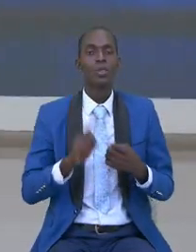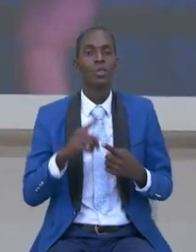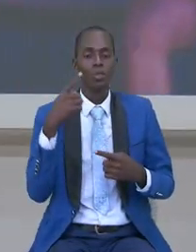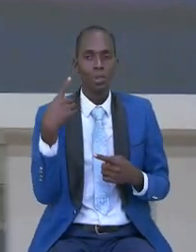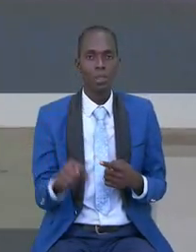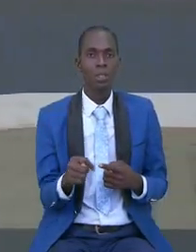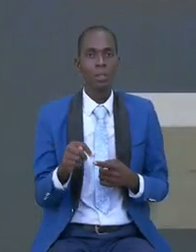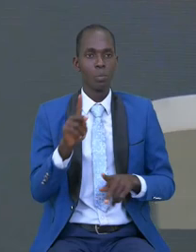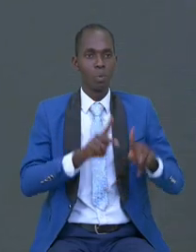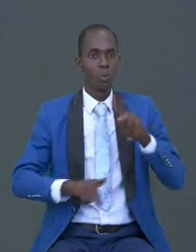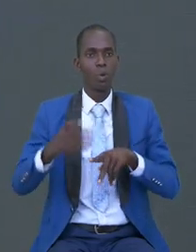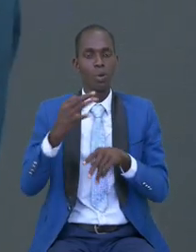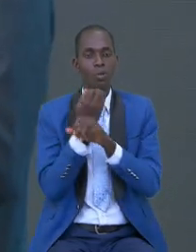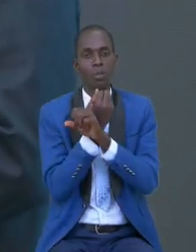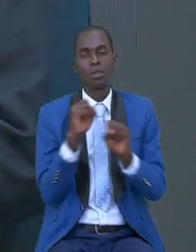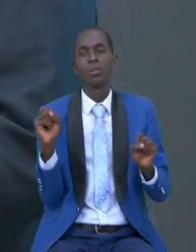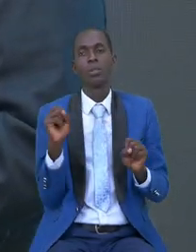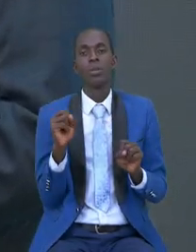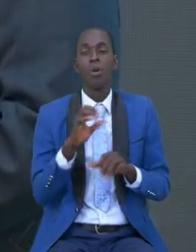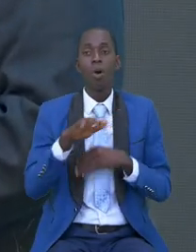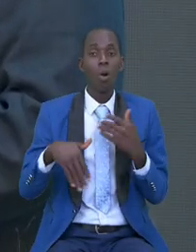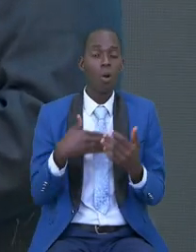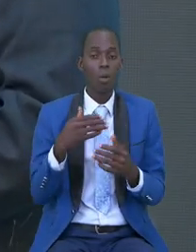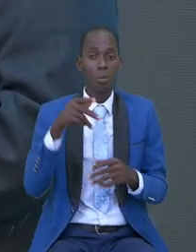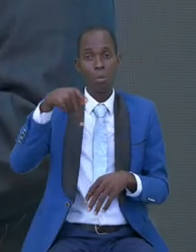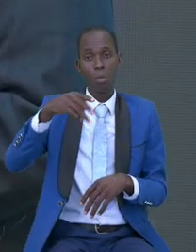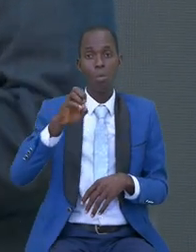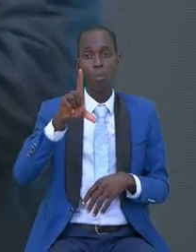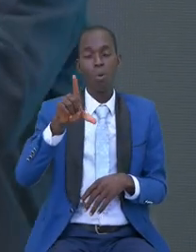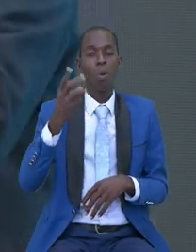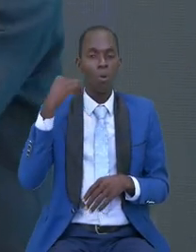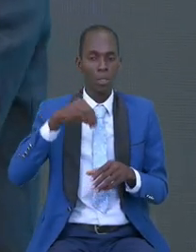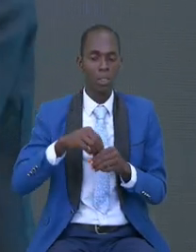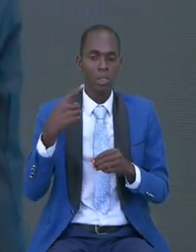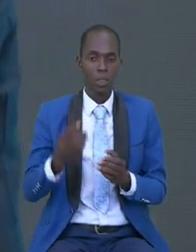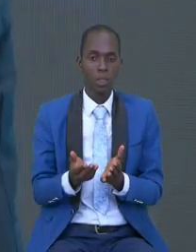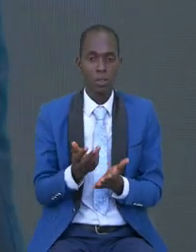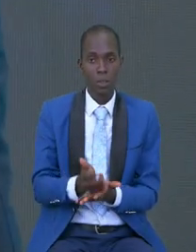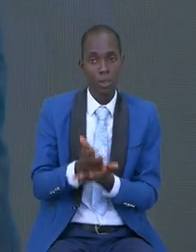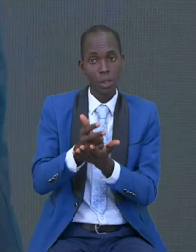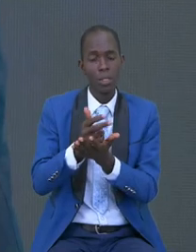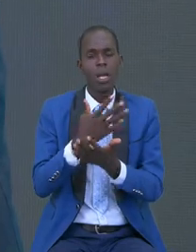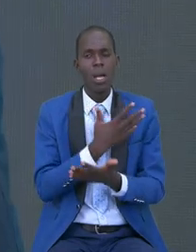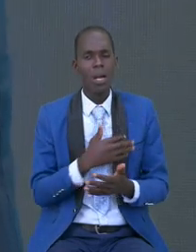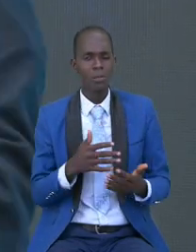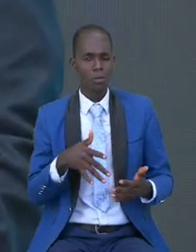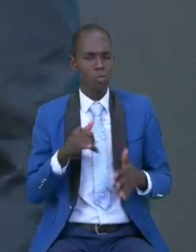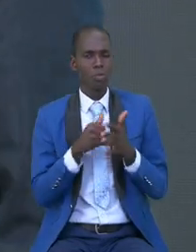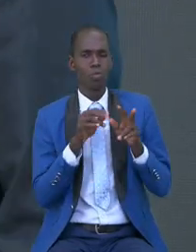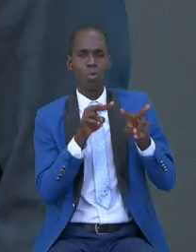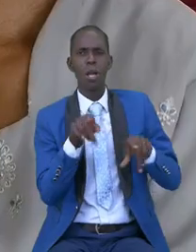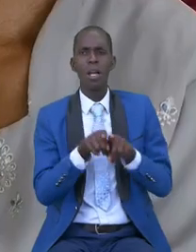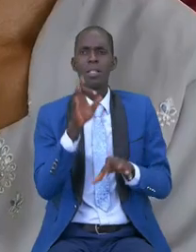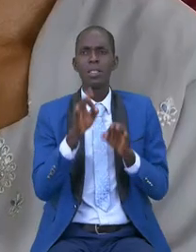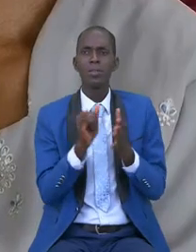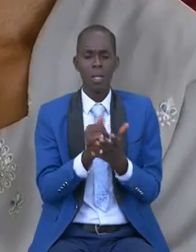salvation. And Paul the apostle was in the ship. And in the ship, it's like everything was going to capsize and they were